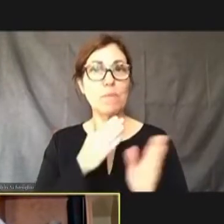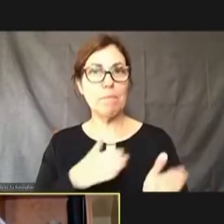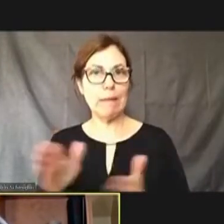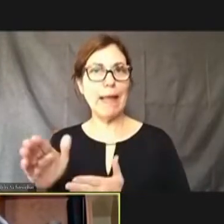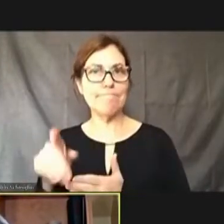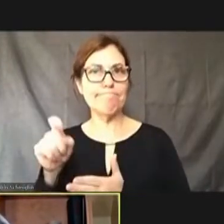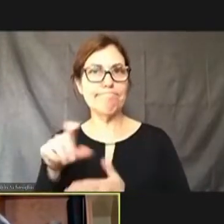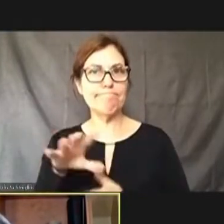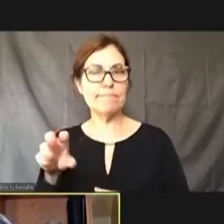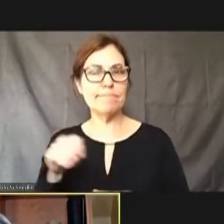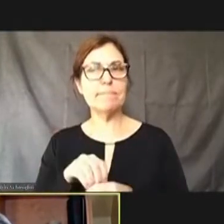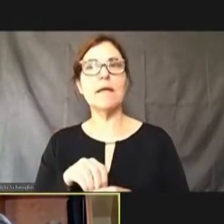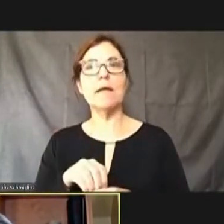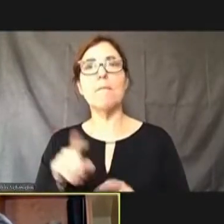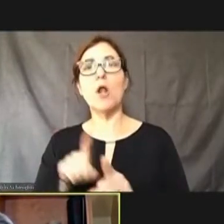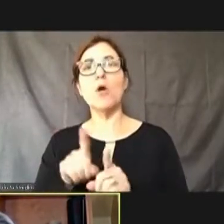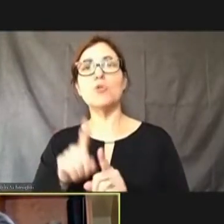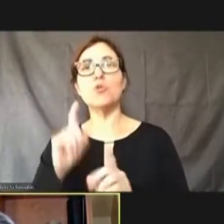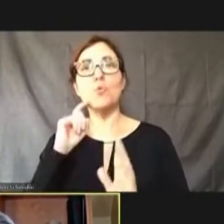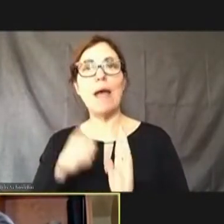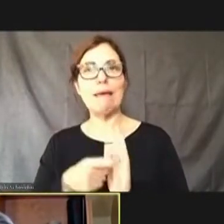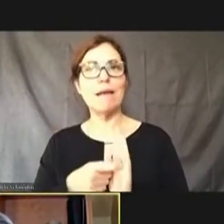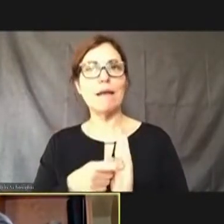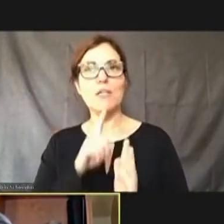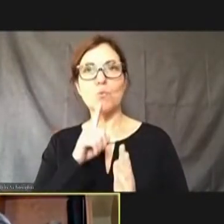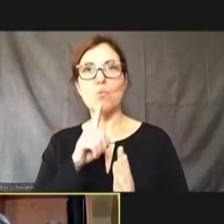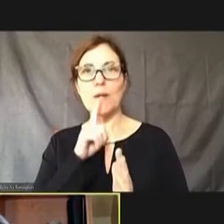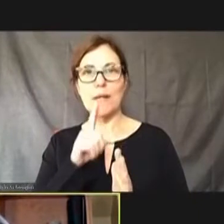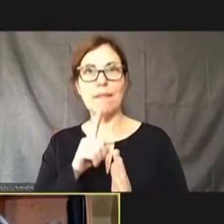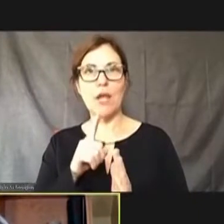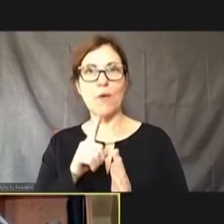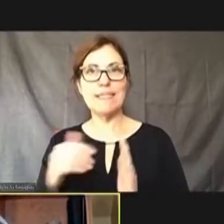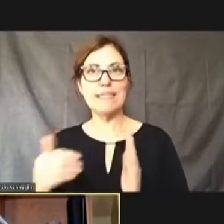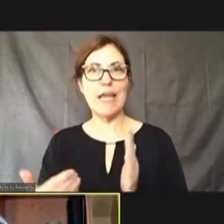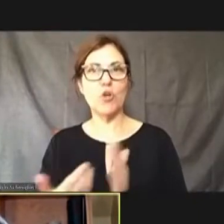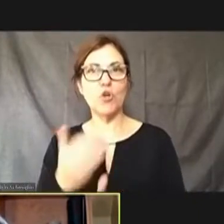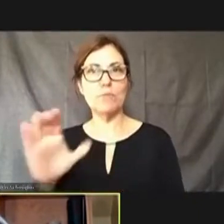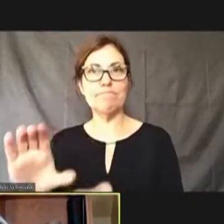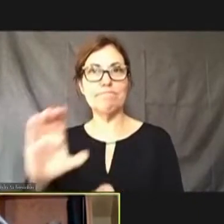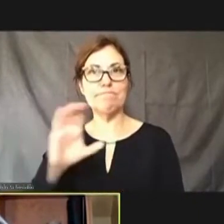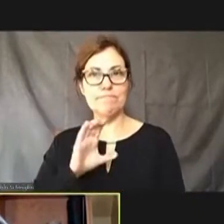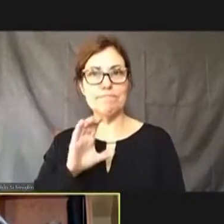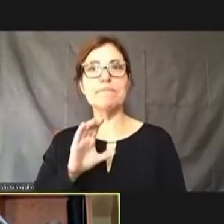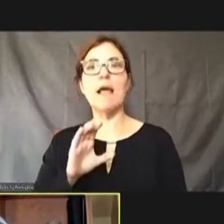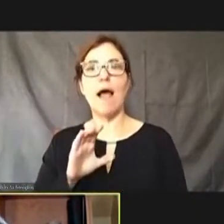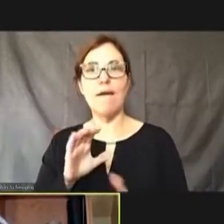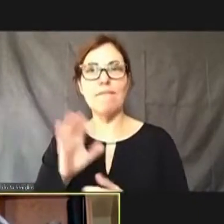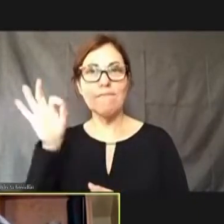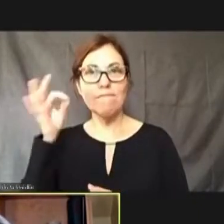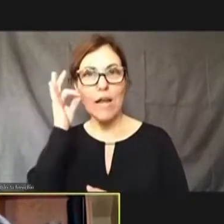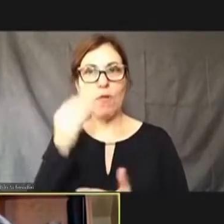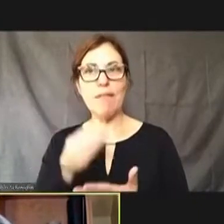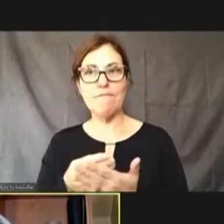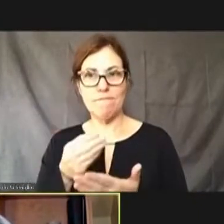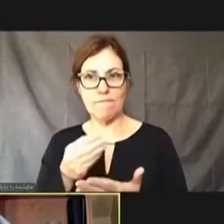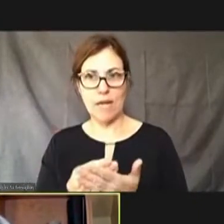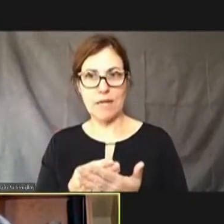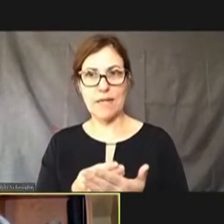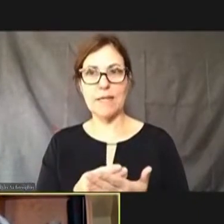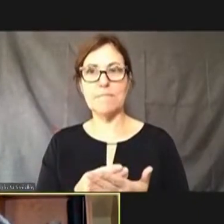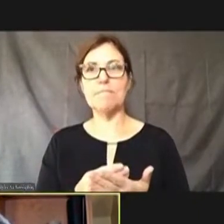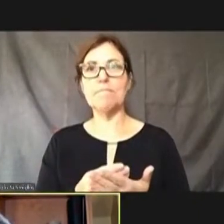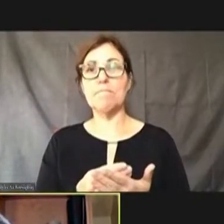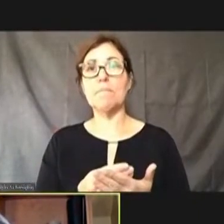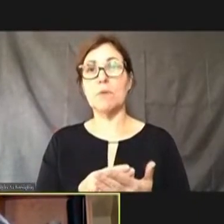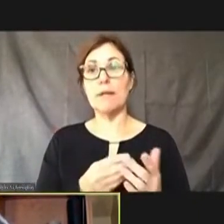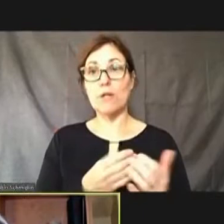that there is an influx of federal funding, both currently and anticipated, from additional,